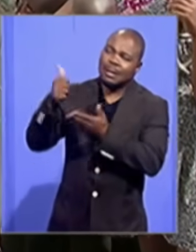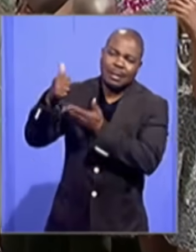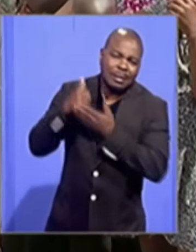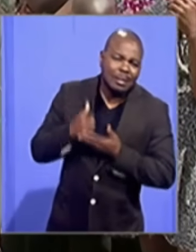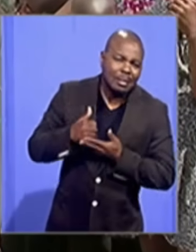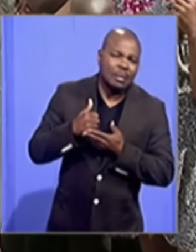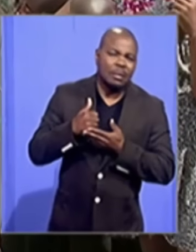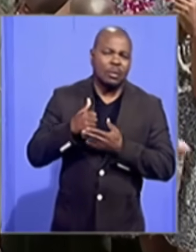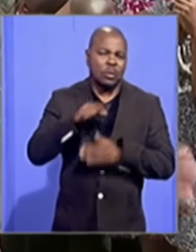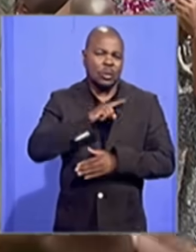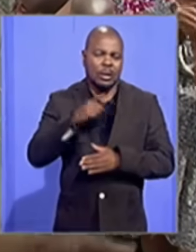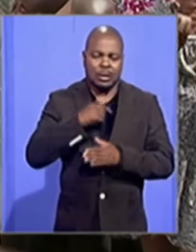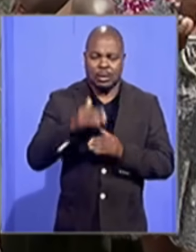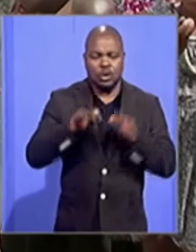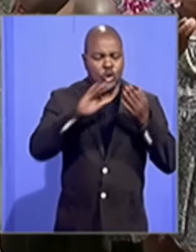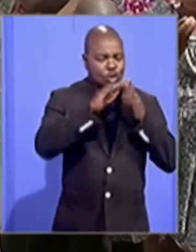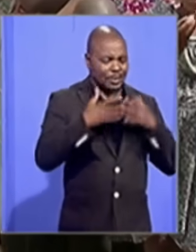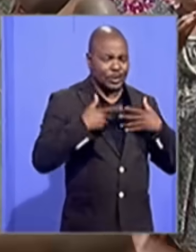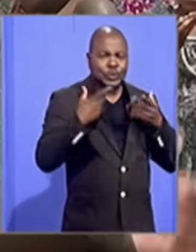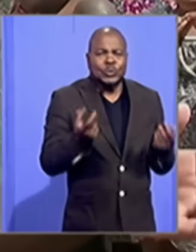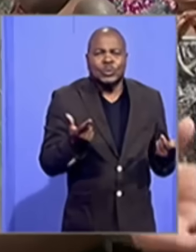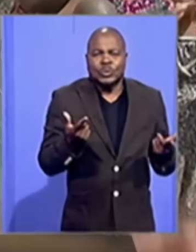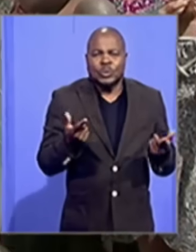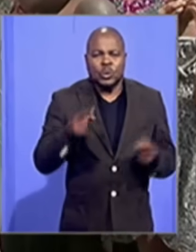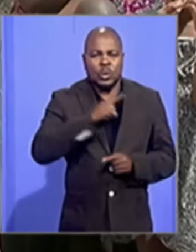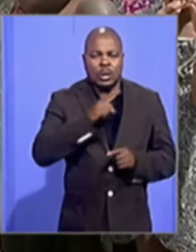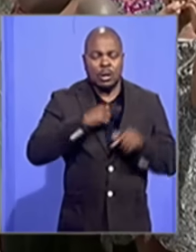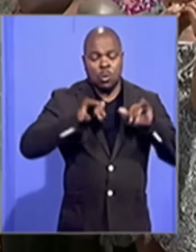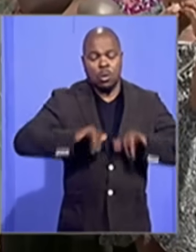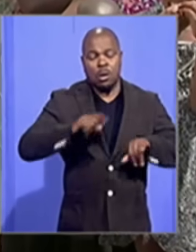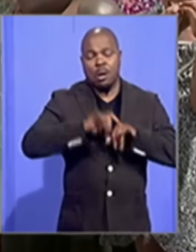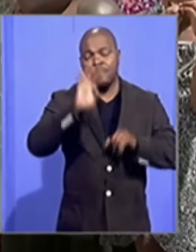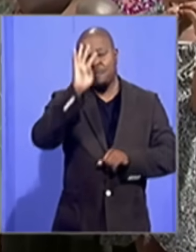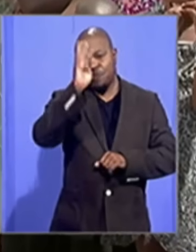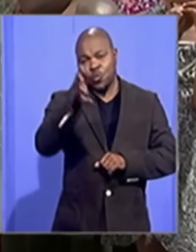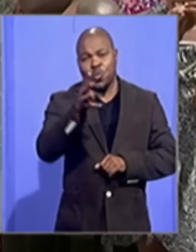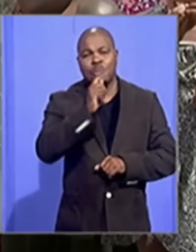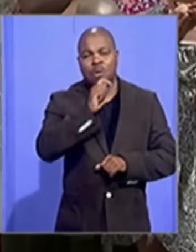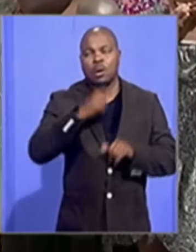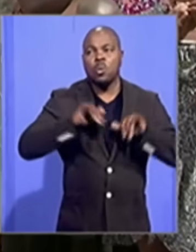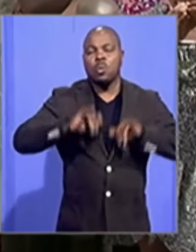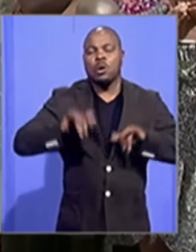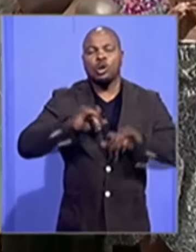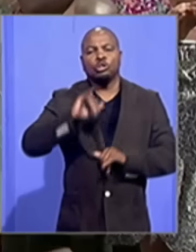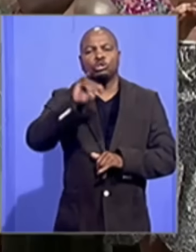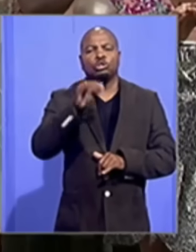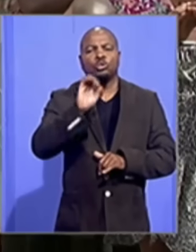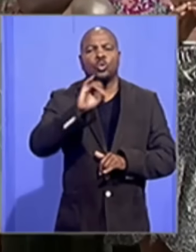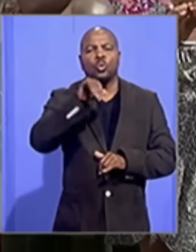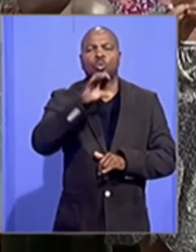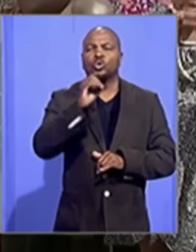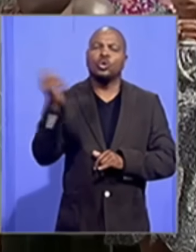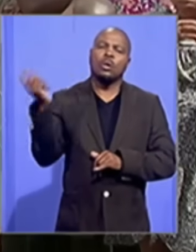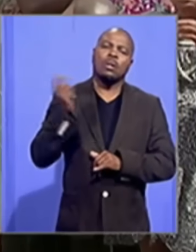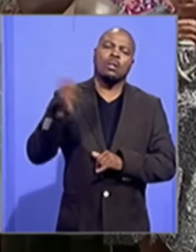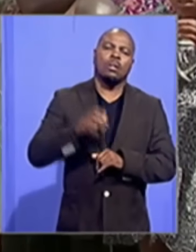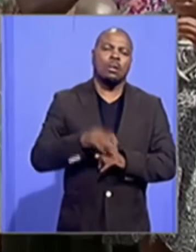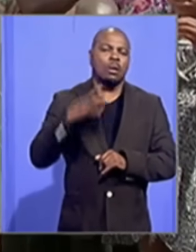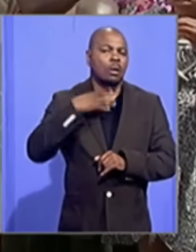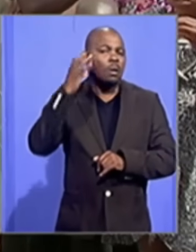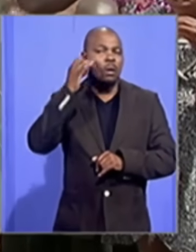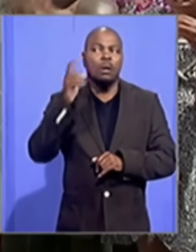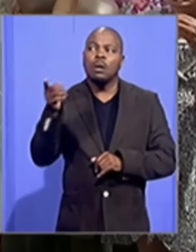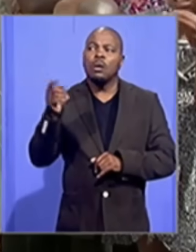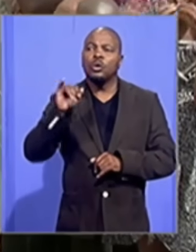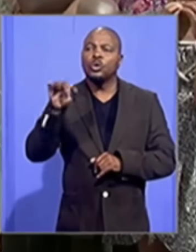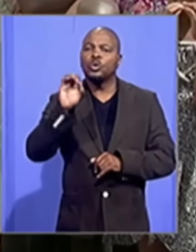nka bohato bo feng re le setshaba jwalo ka ne o tsena e sale re ema ho tloa ka 4 re emetse jojo hona jwale tsena re bolelwa ho thu mo mo jojo e fumana metsi